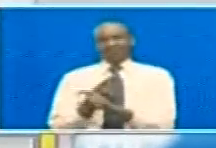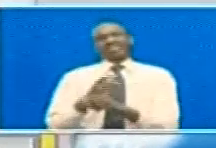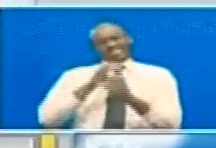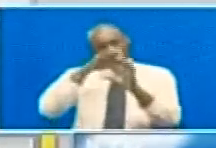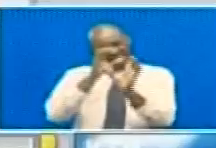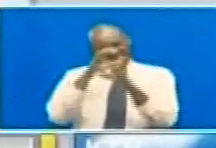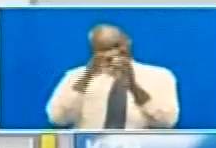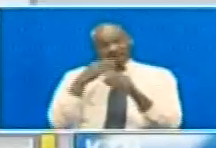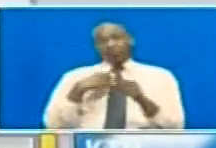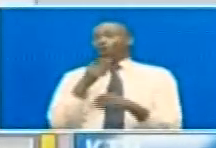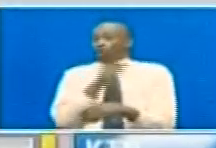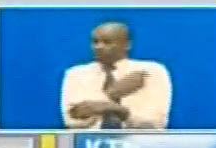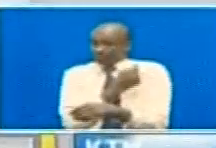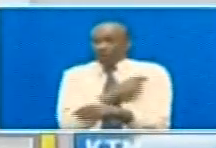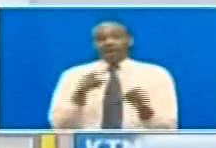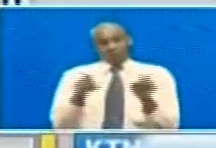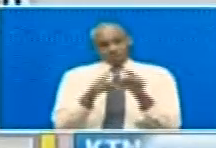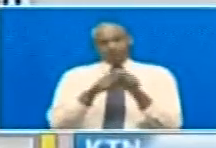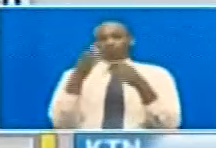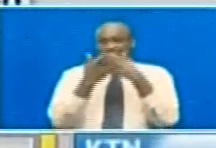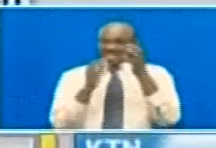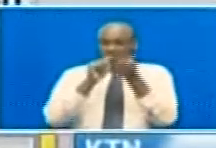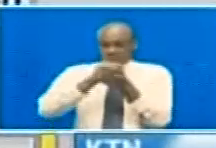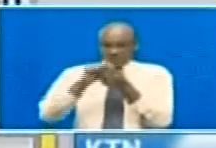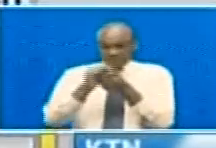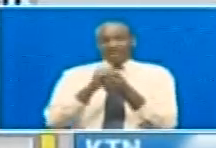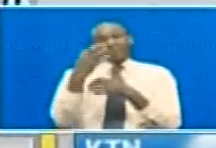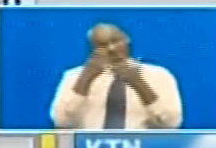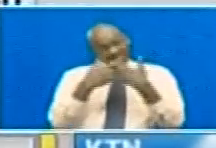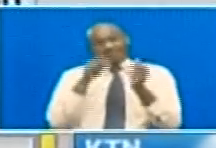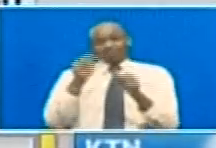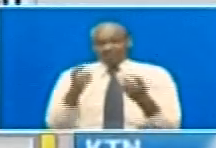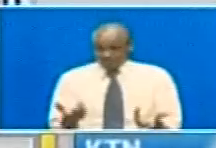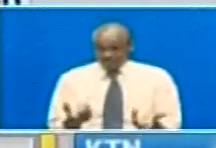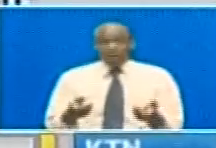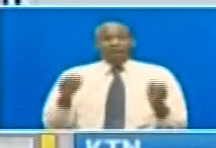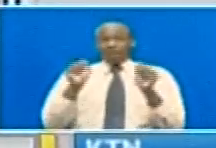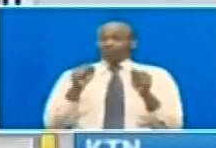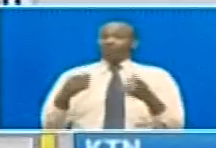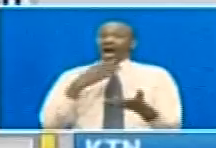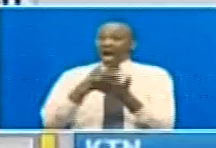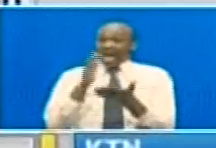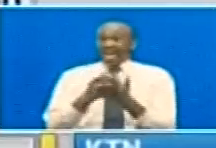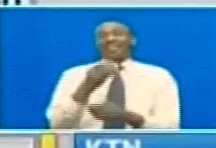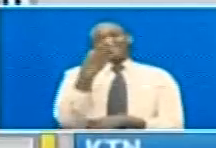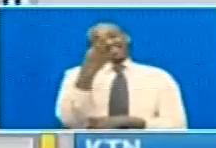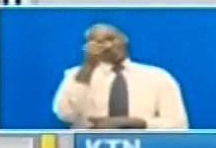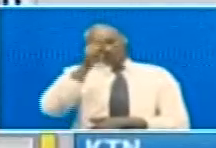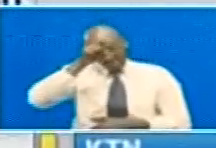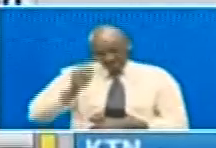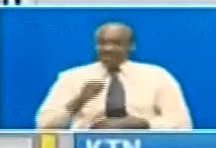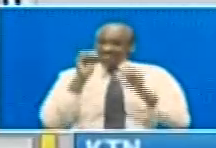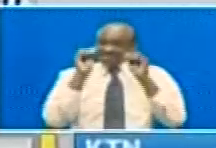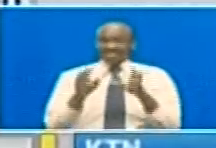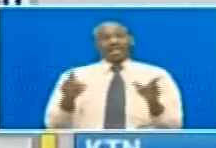machines and five dialysis machines. Each county would also get five new schools, and the state would be able to hire 35,000 teachers,